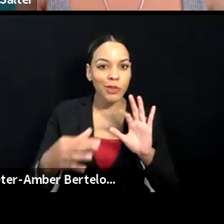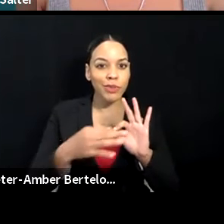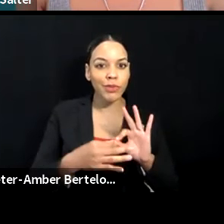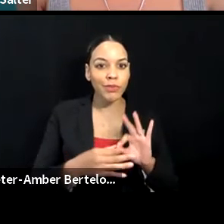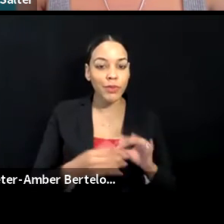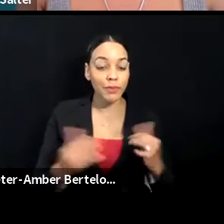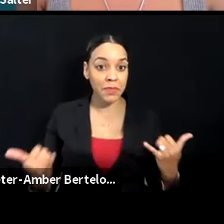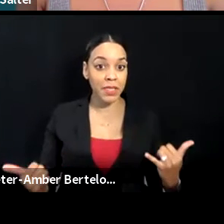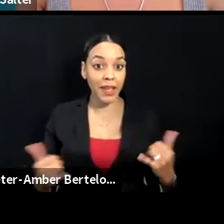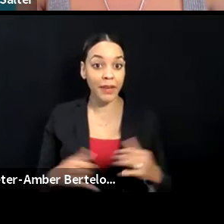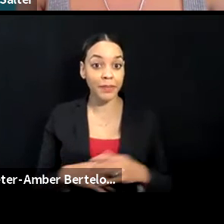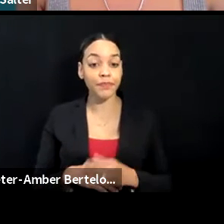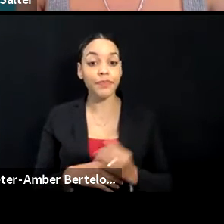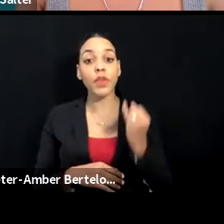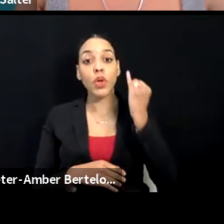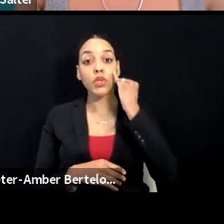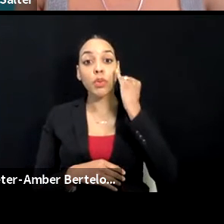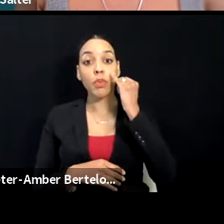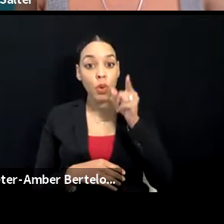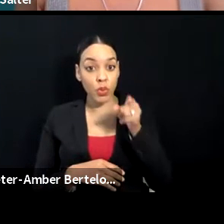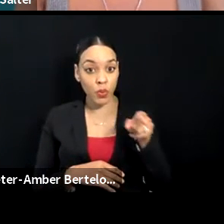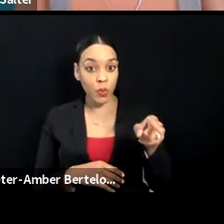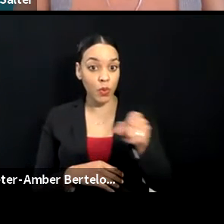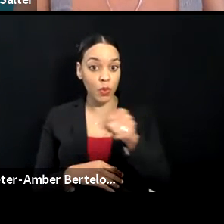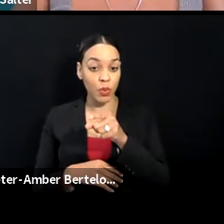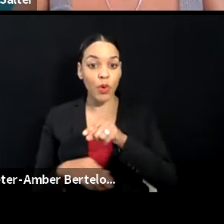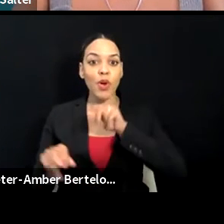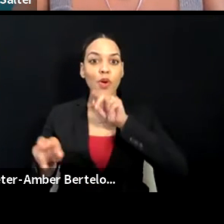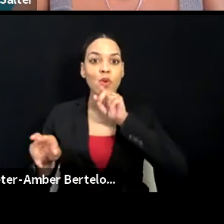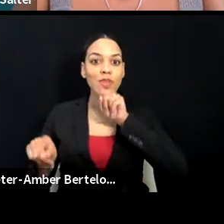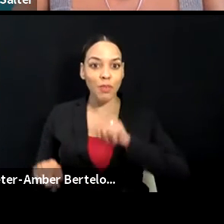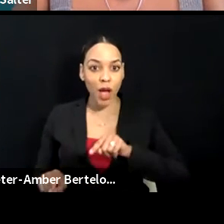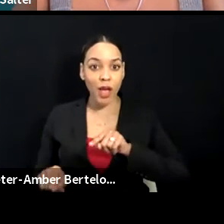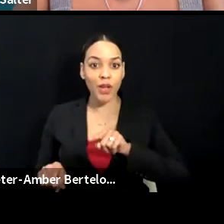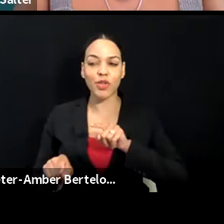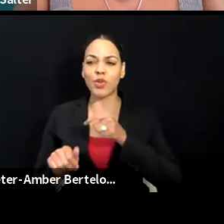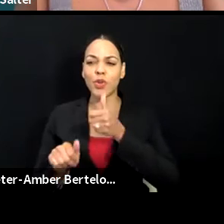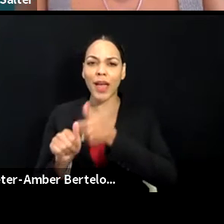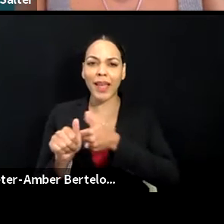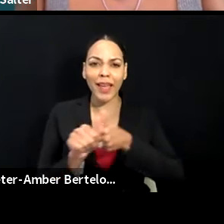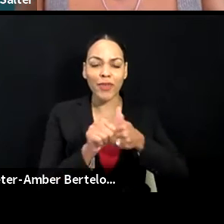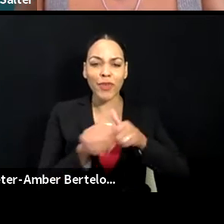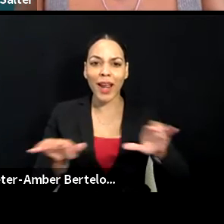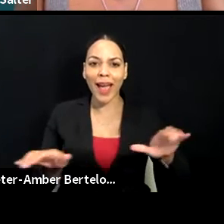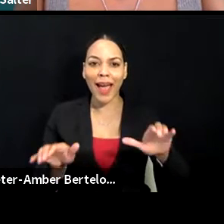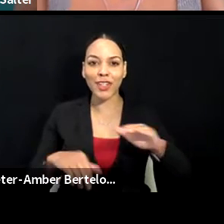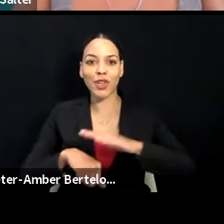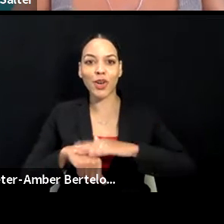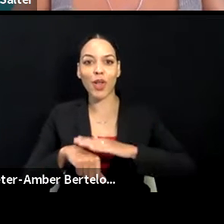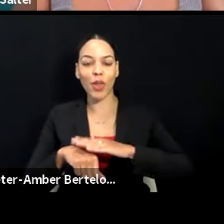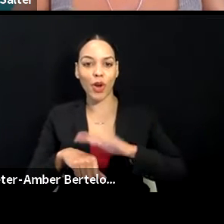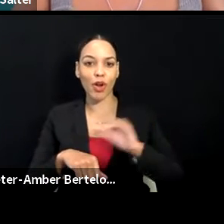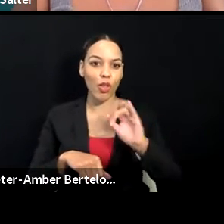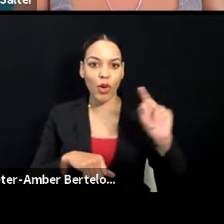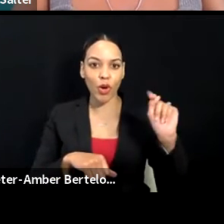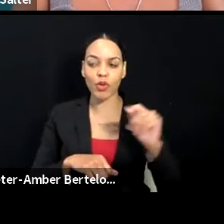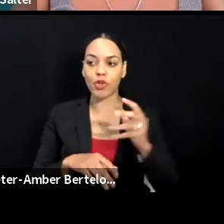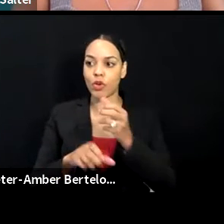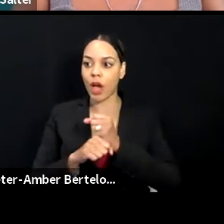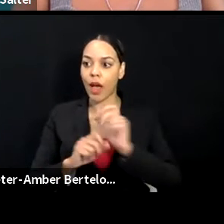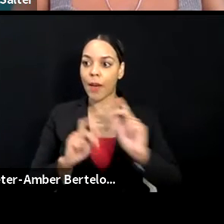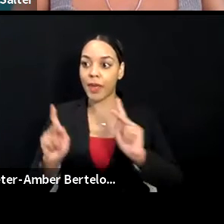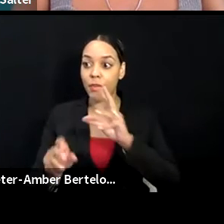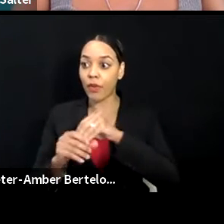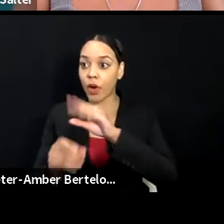you responded to every action alert and got some folks on your board, the rest of your staff, imagine we could